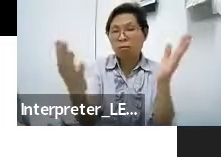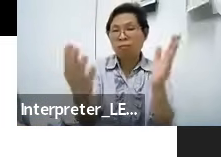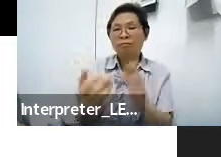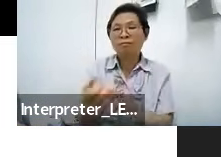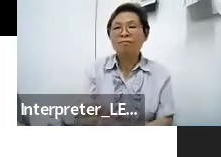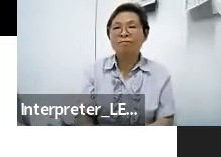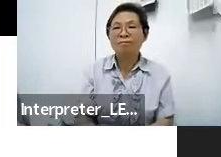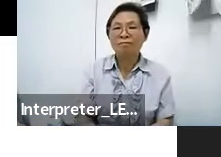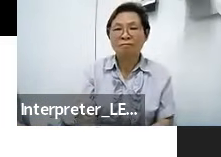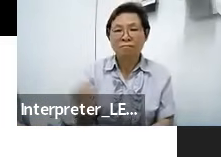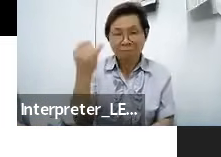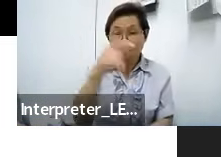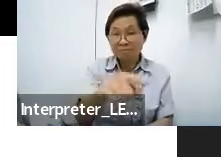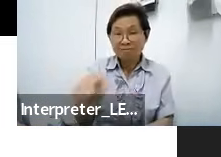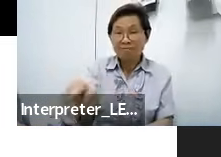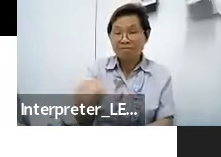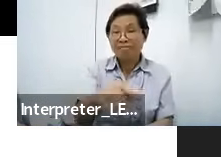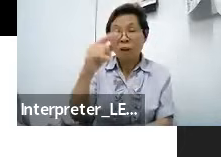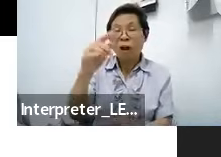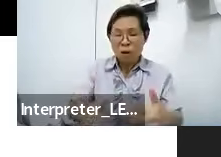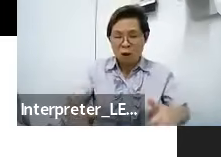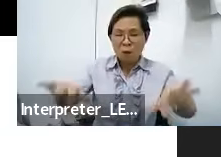may be useful in terms of